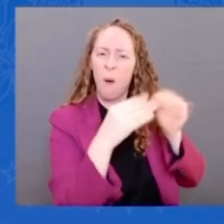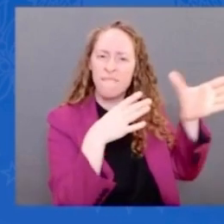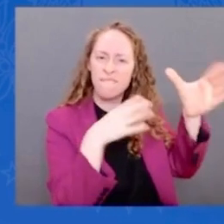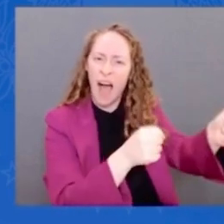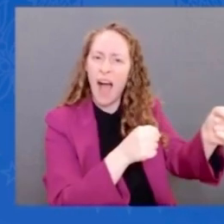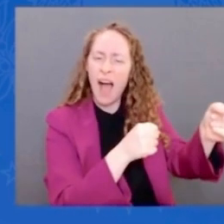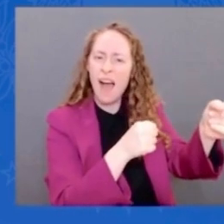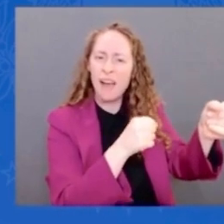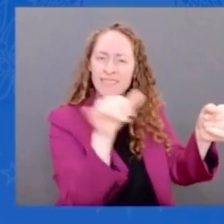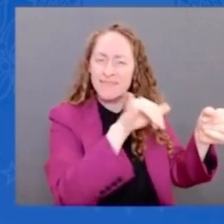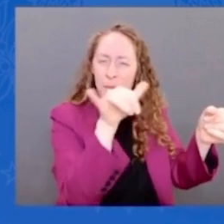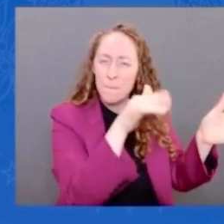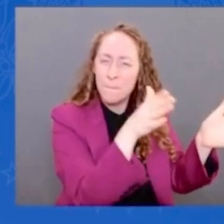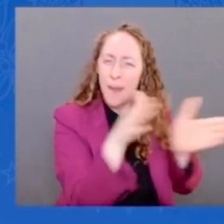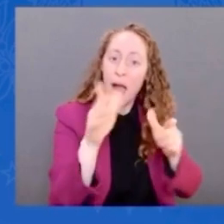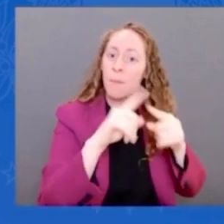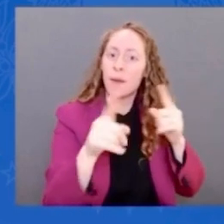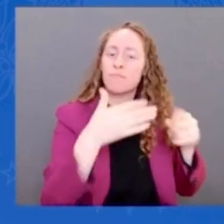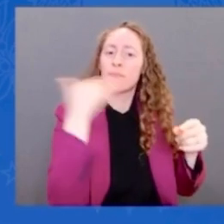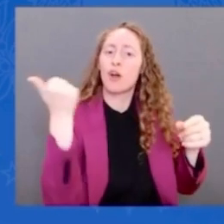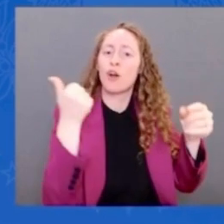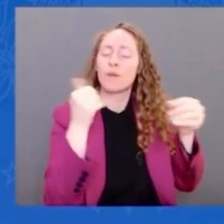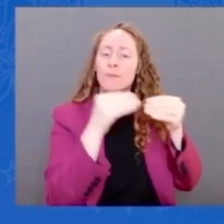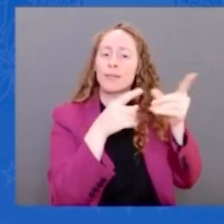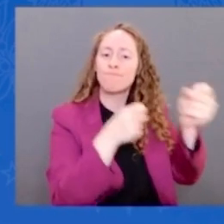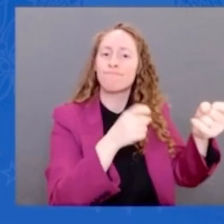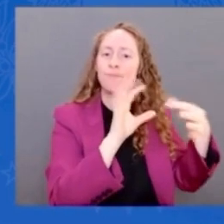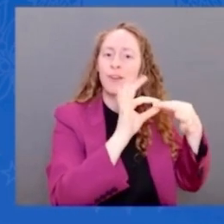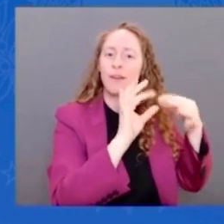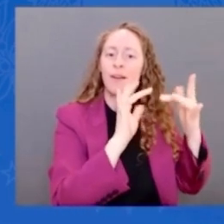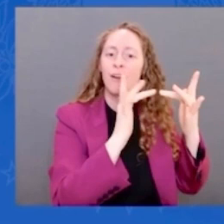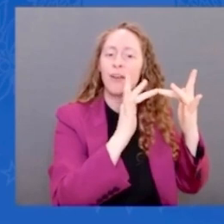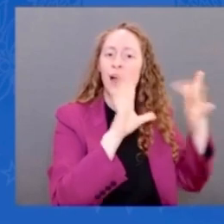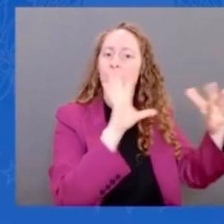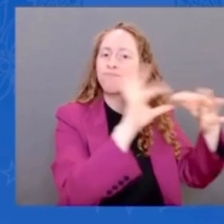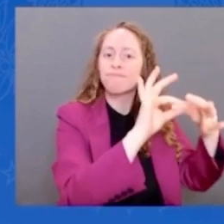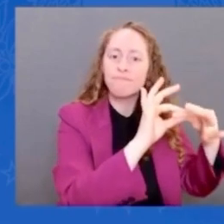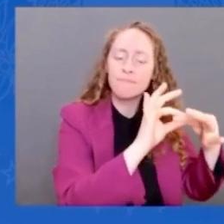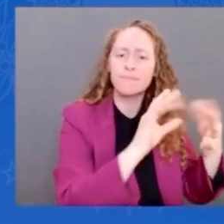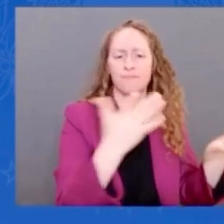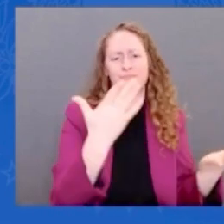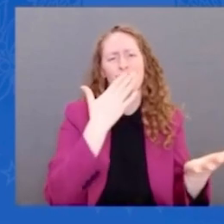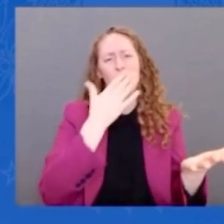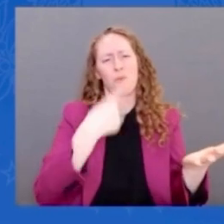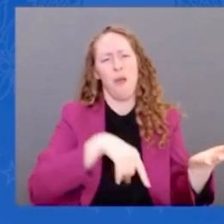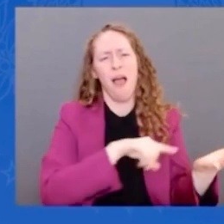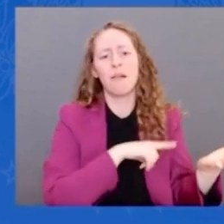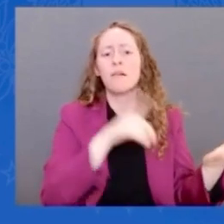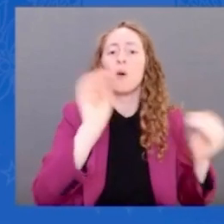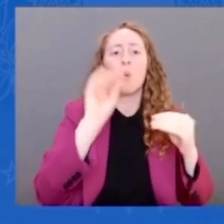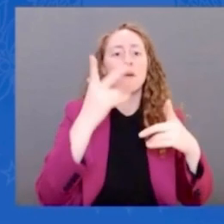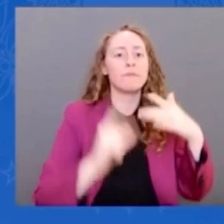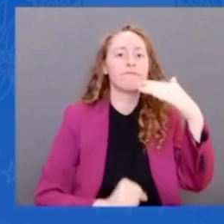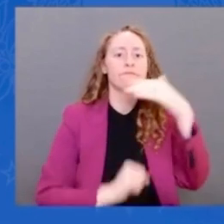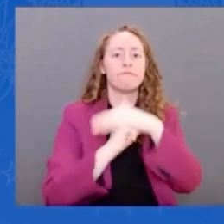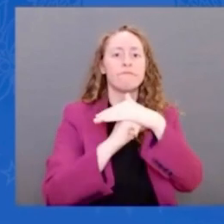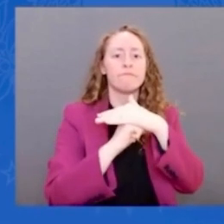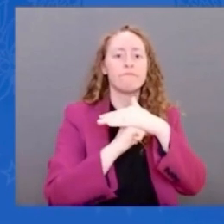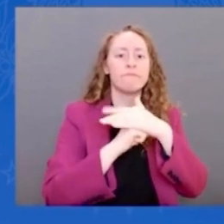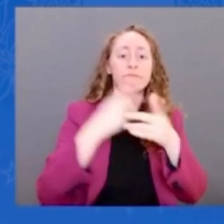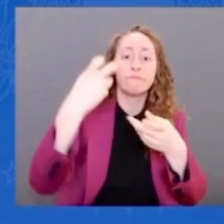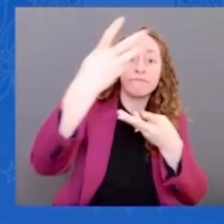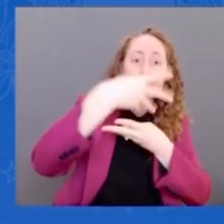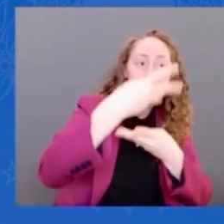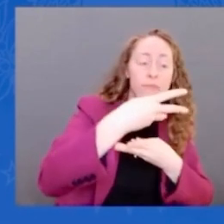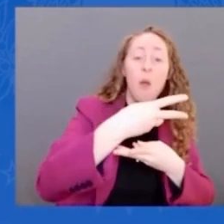good download speeds with no data caps, and no extra fees for millions of American families. And it's going to